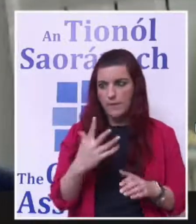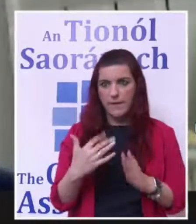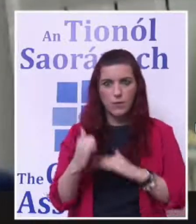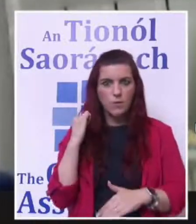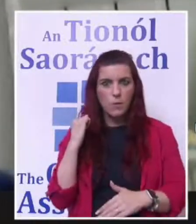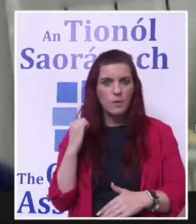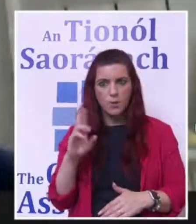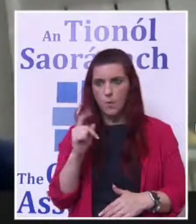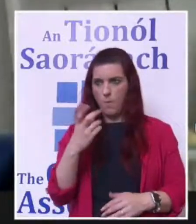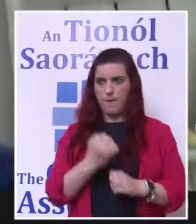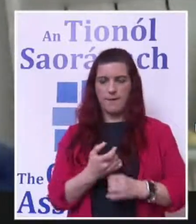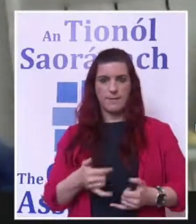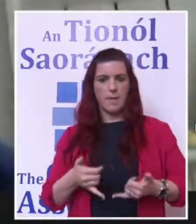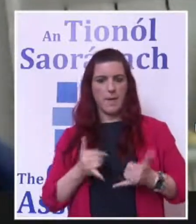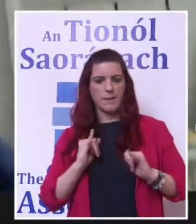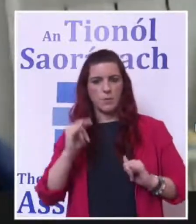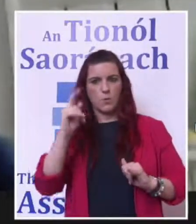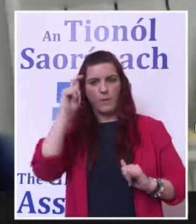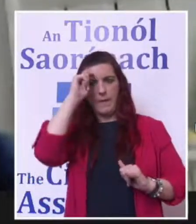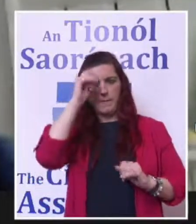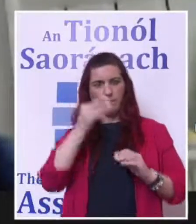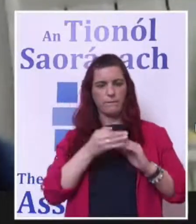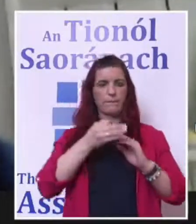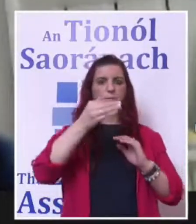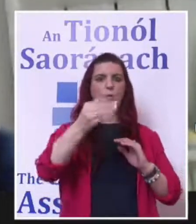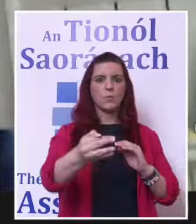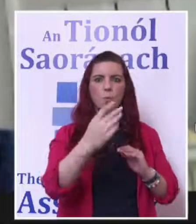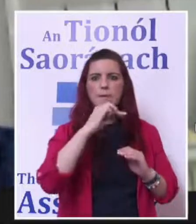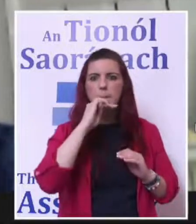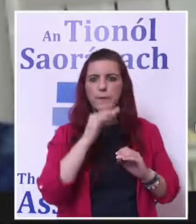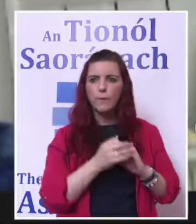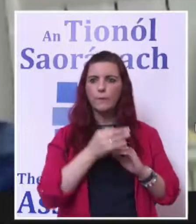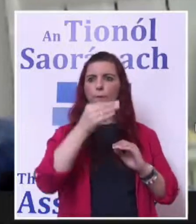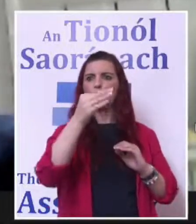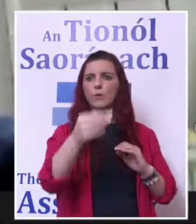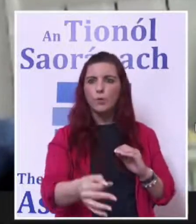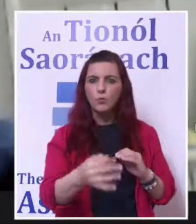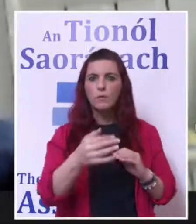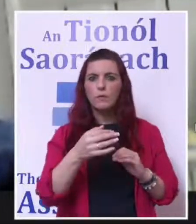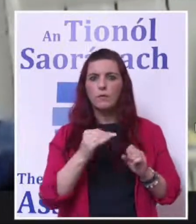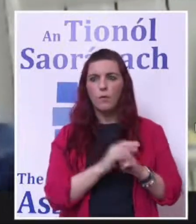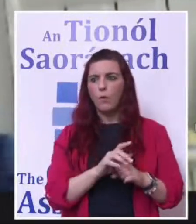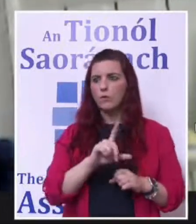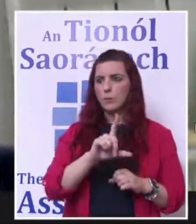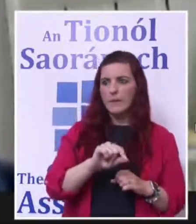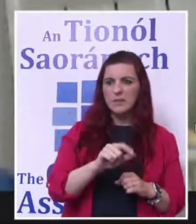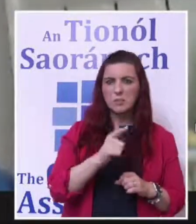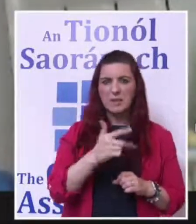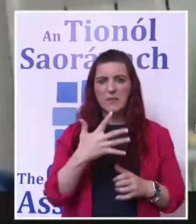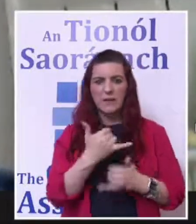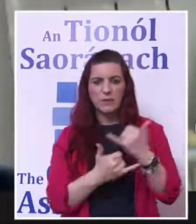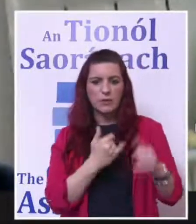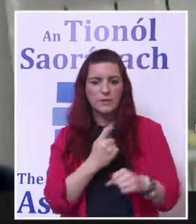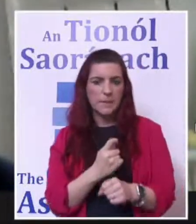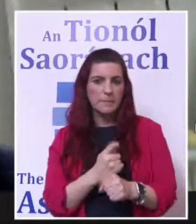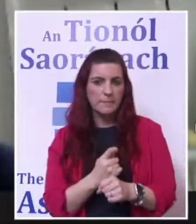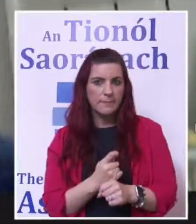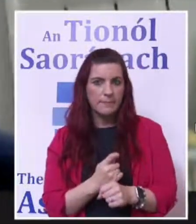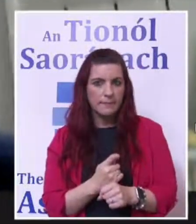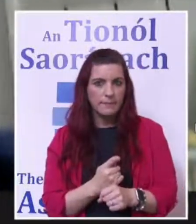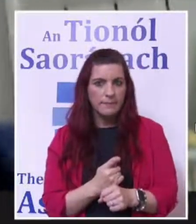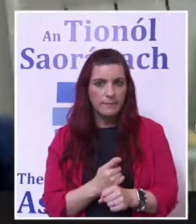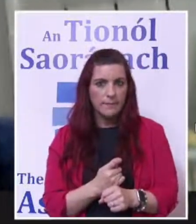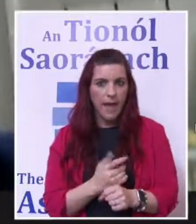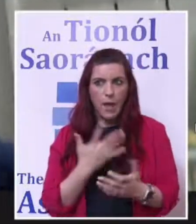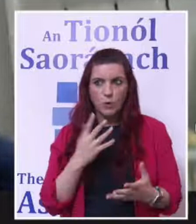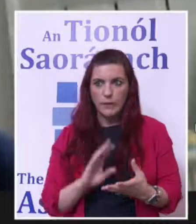the capacity to think forward. What does that mean for us in 25 years' time? And how do we create investment programs to